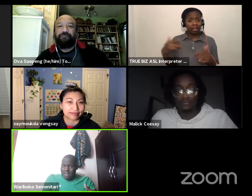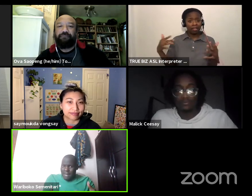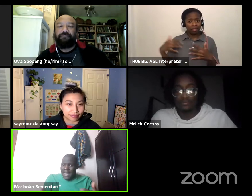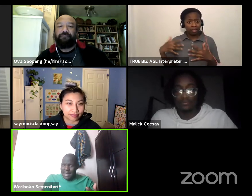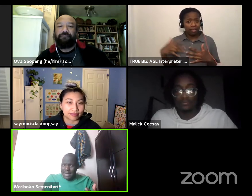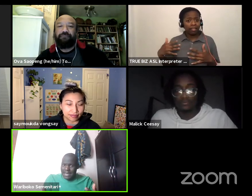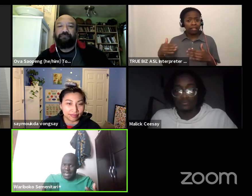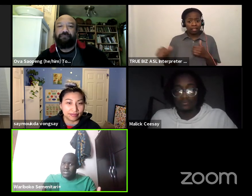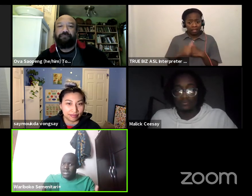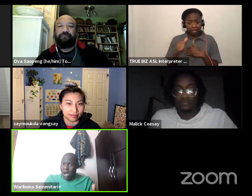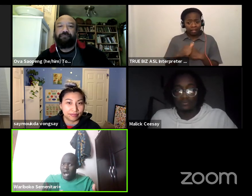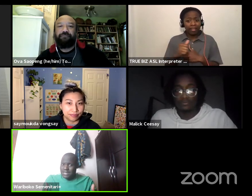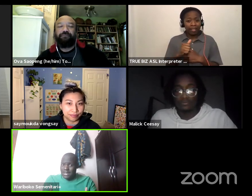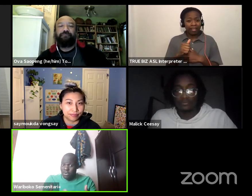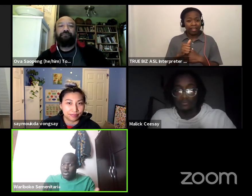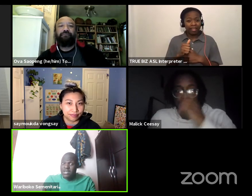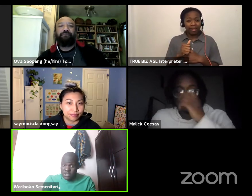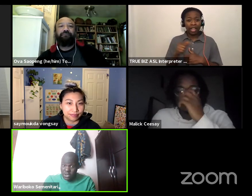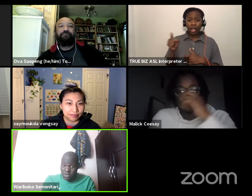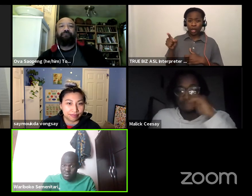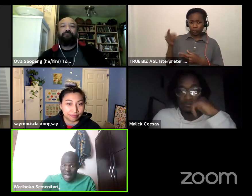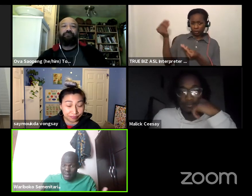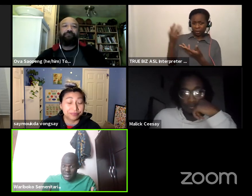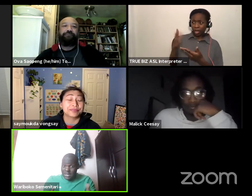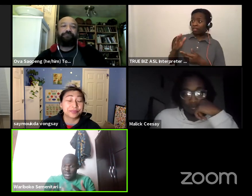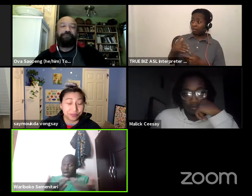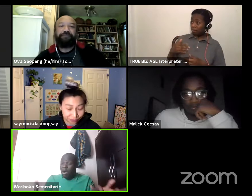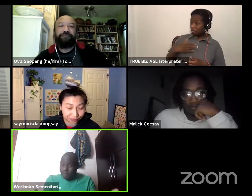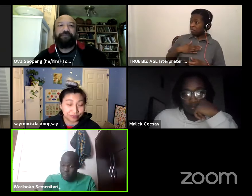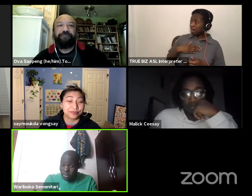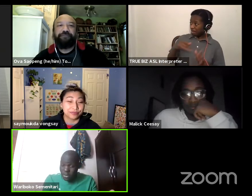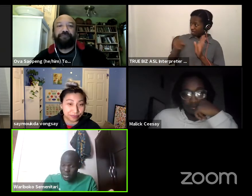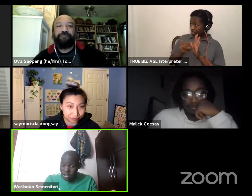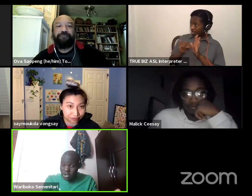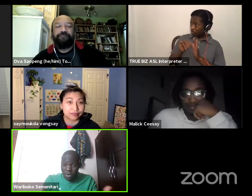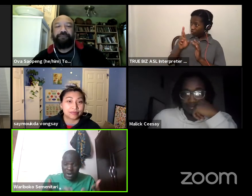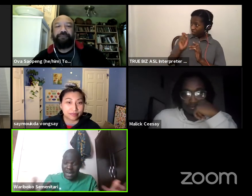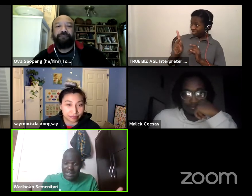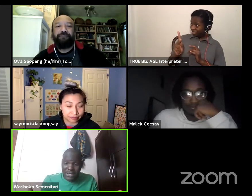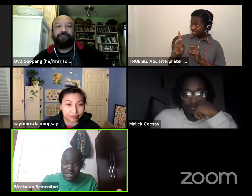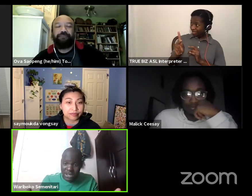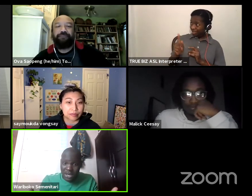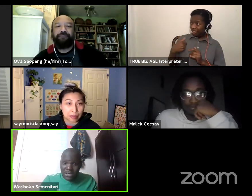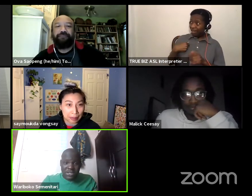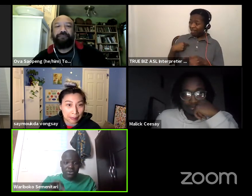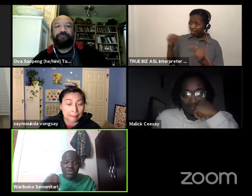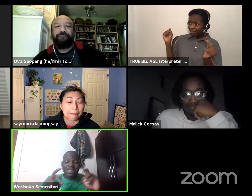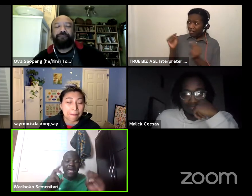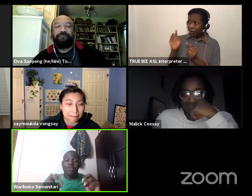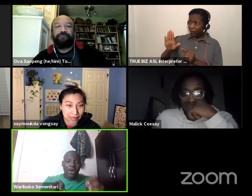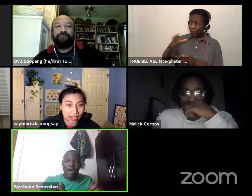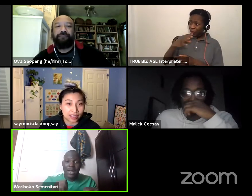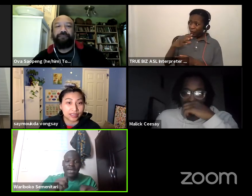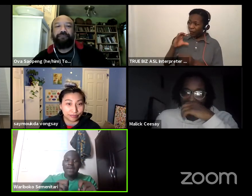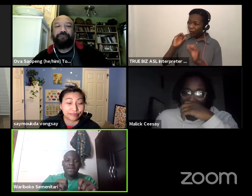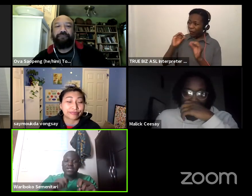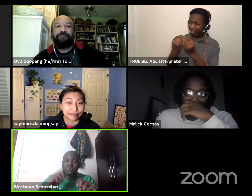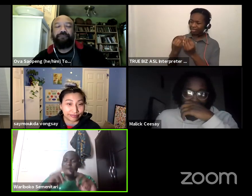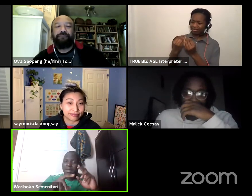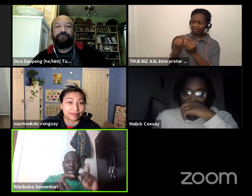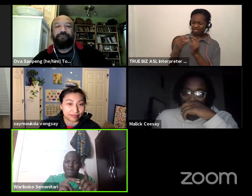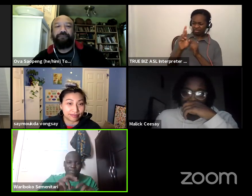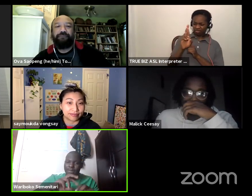you're telling me my identity is constantly a risk to you, I am constantly harmful to your organization, just using that word on like